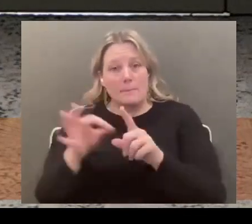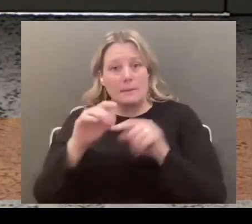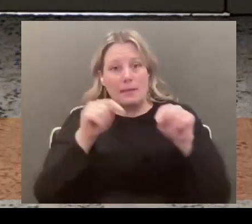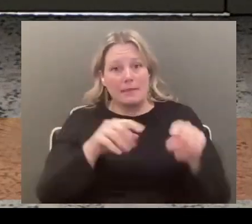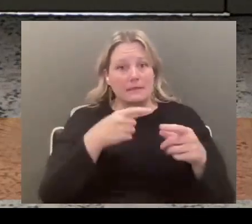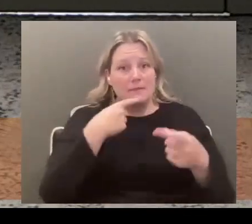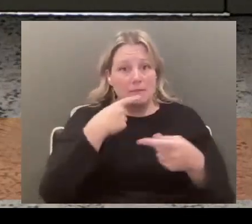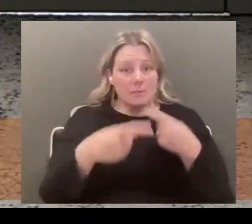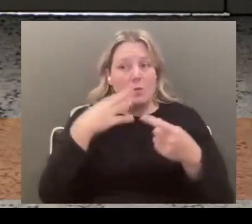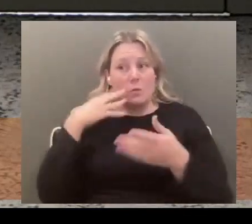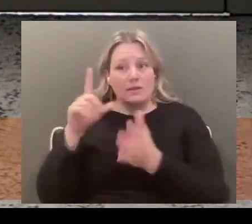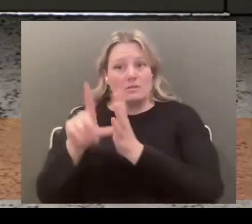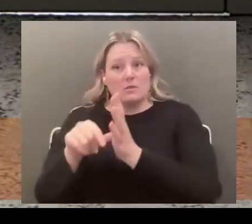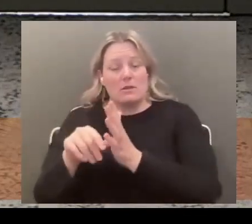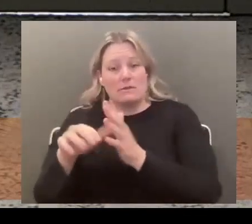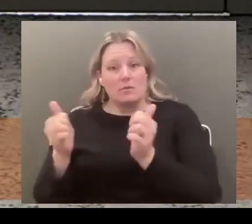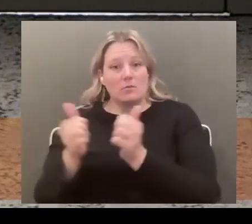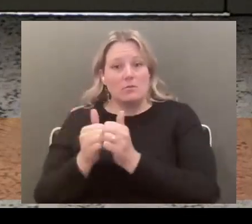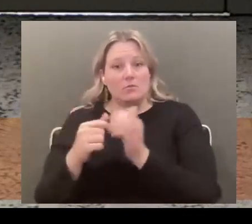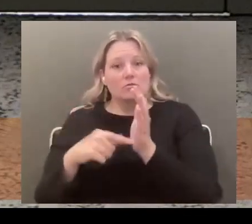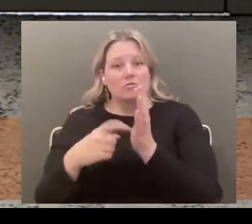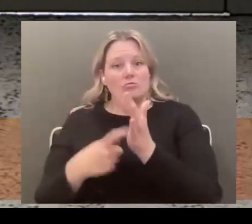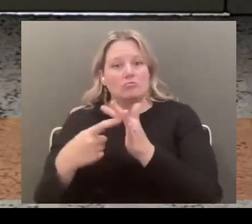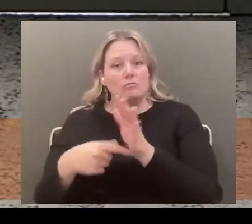Absolutely. Minister,